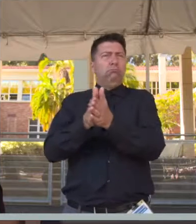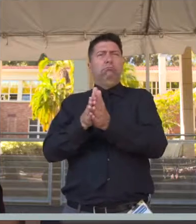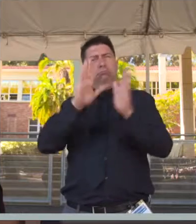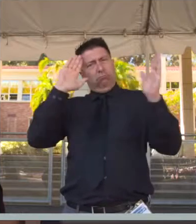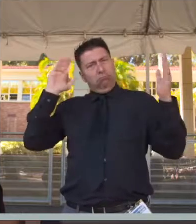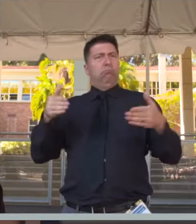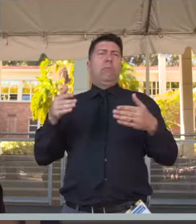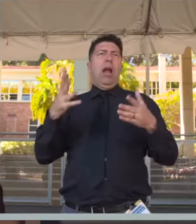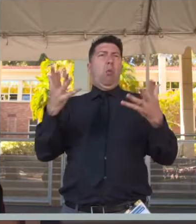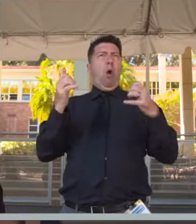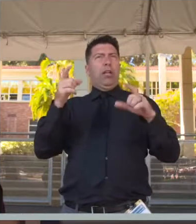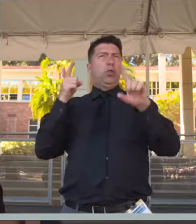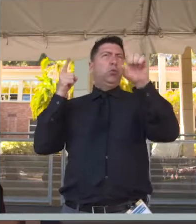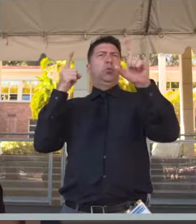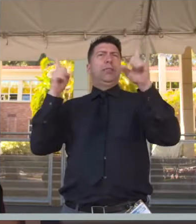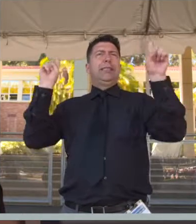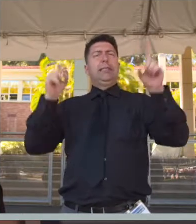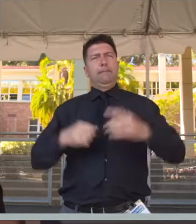to succeed.